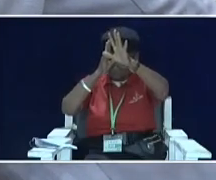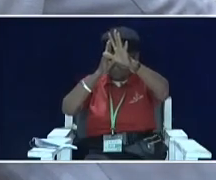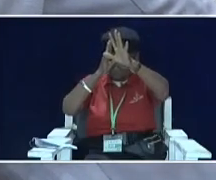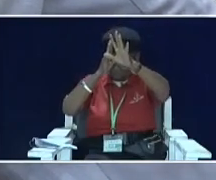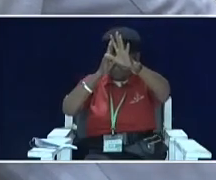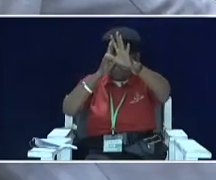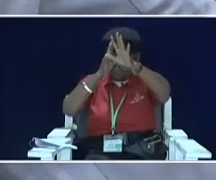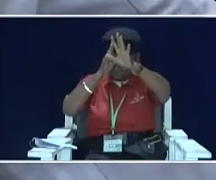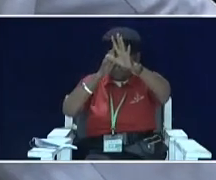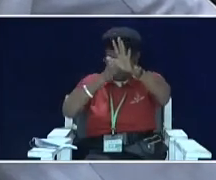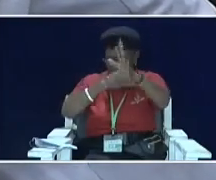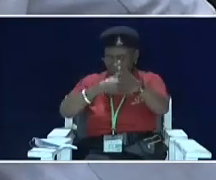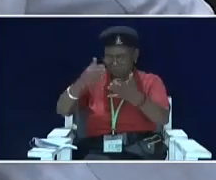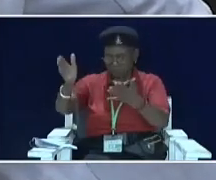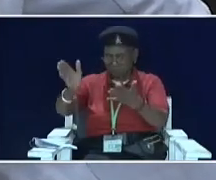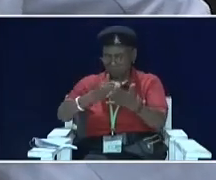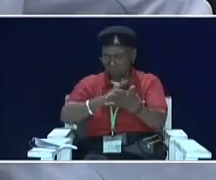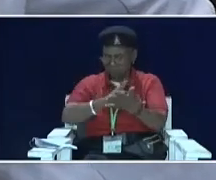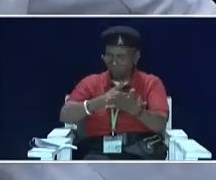Holy,